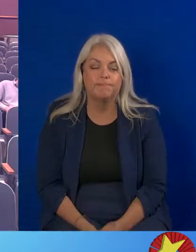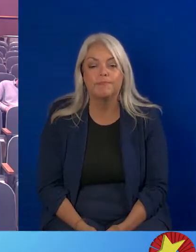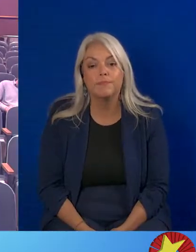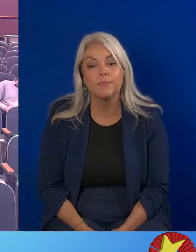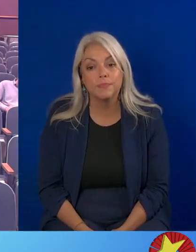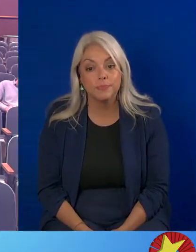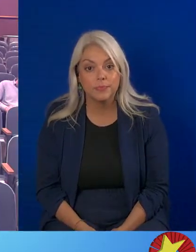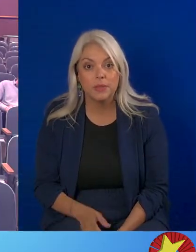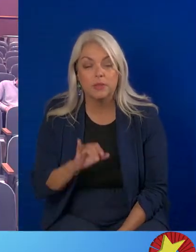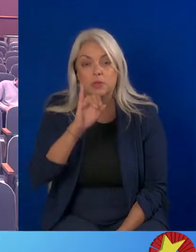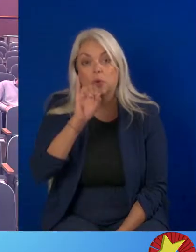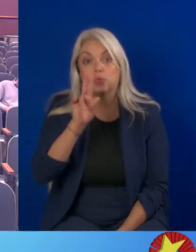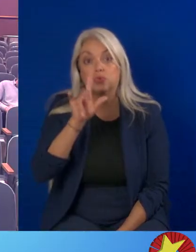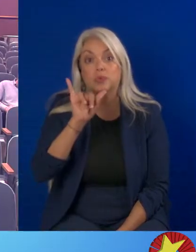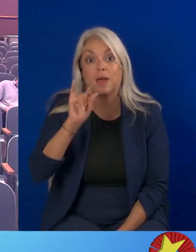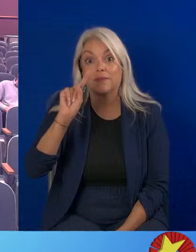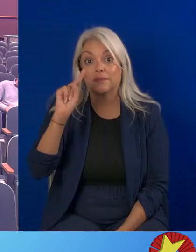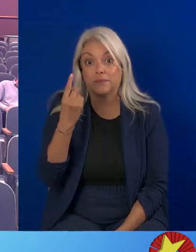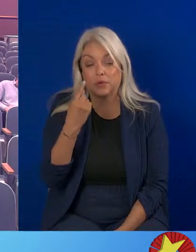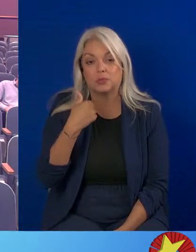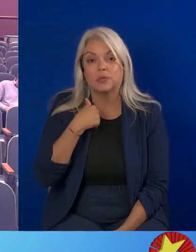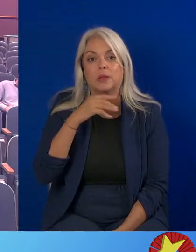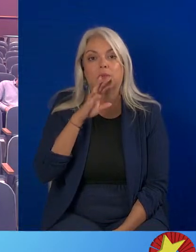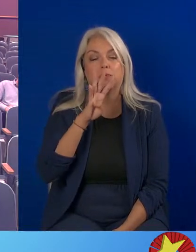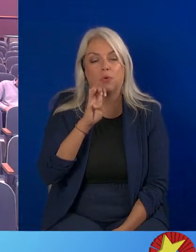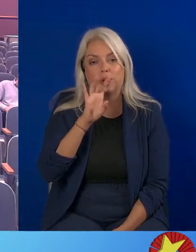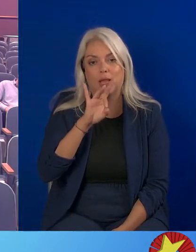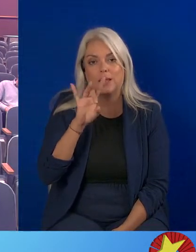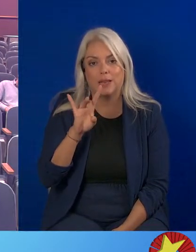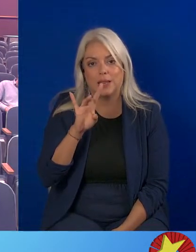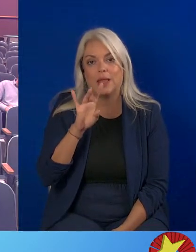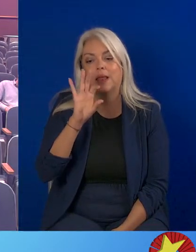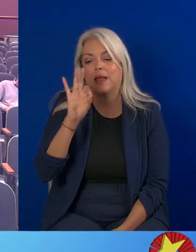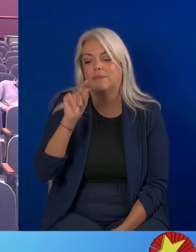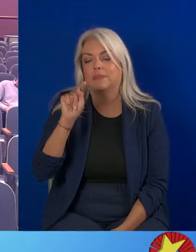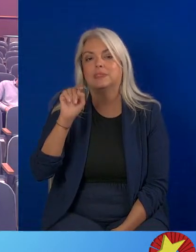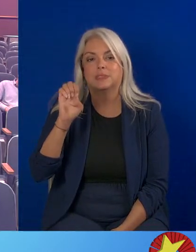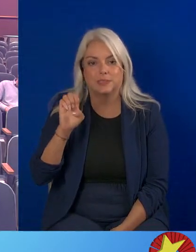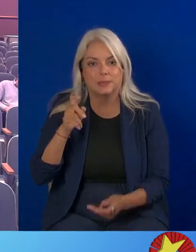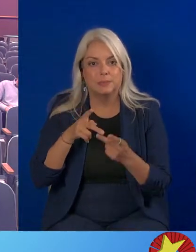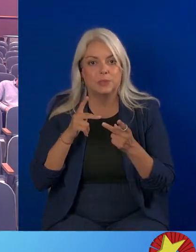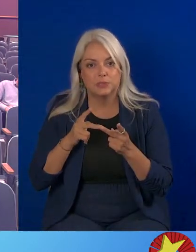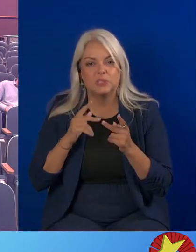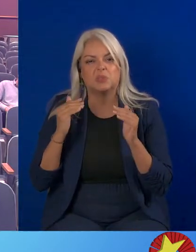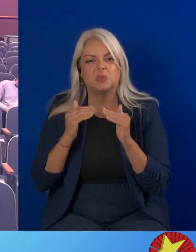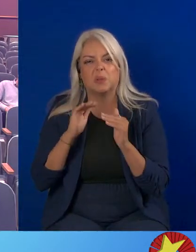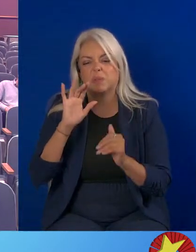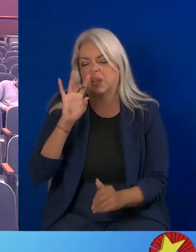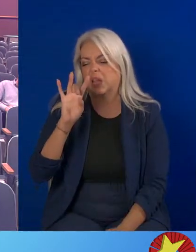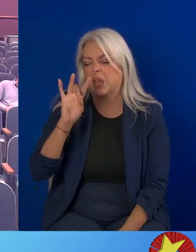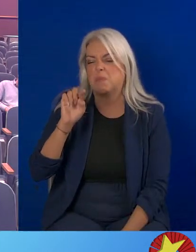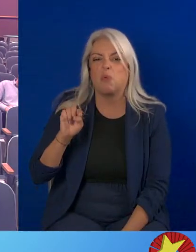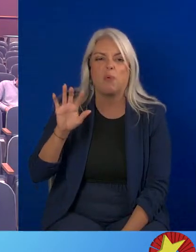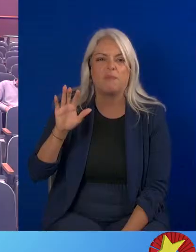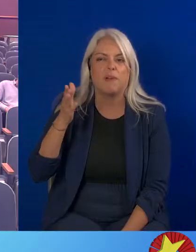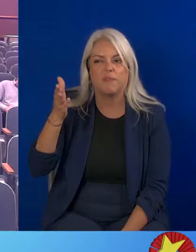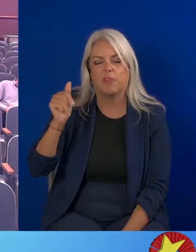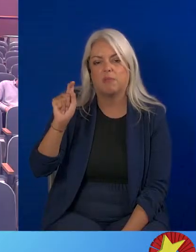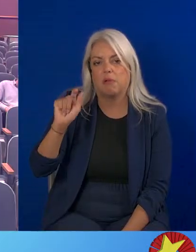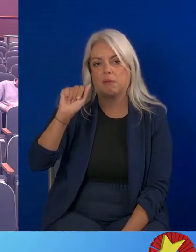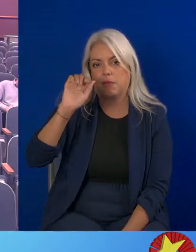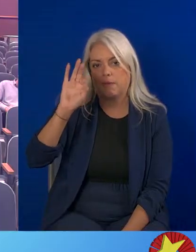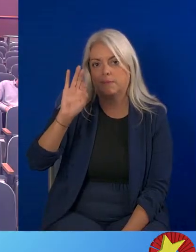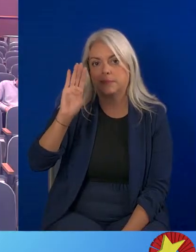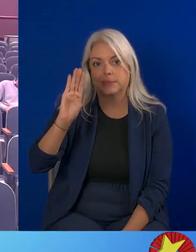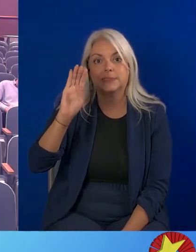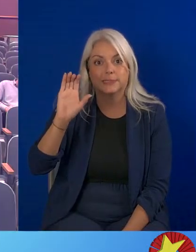1st, we had 488 full-time equivalent positions, which included 8.5 at FBC.